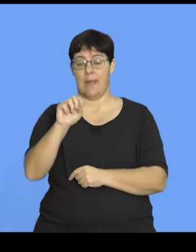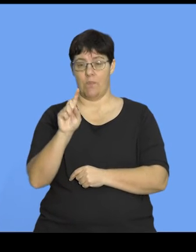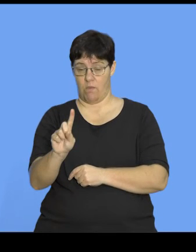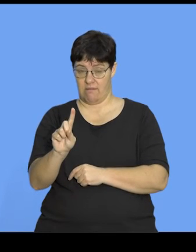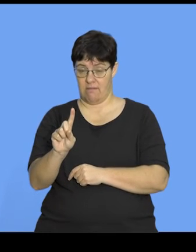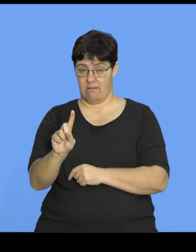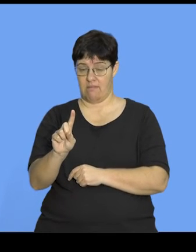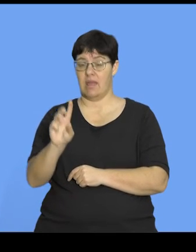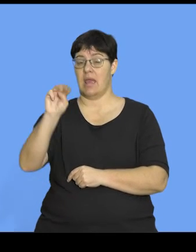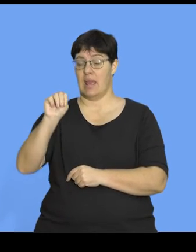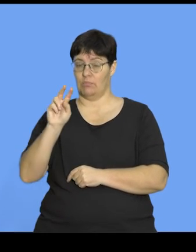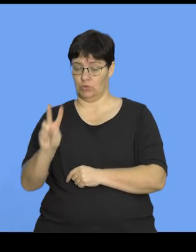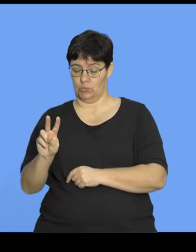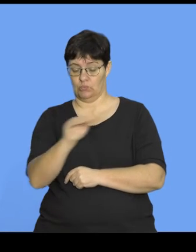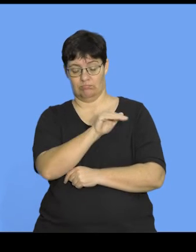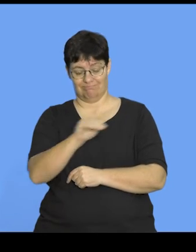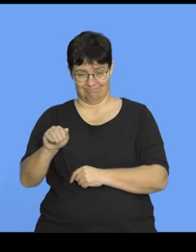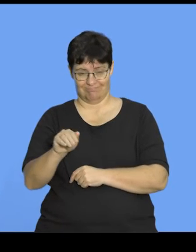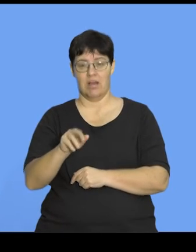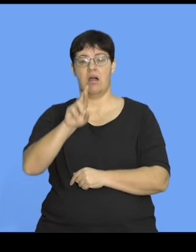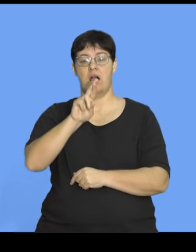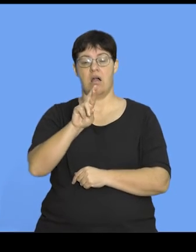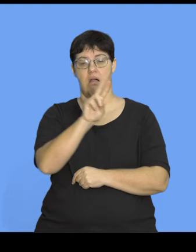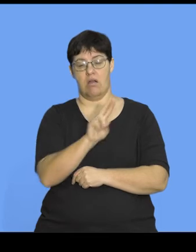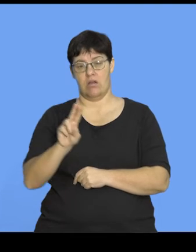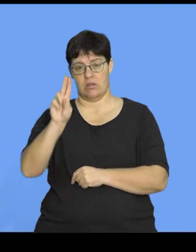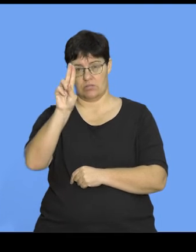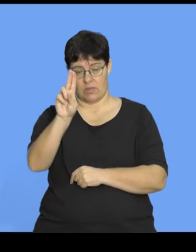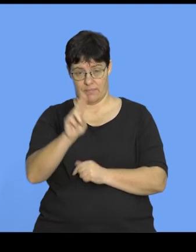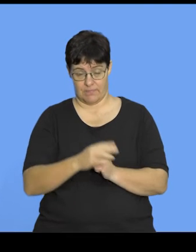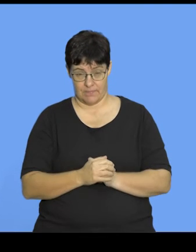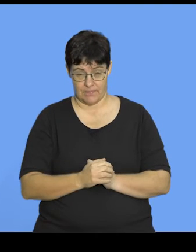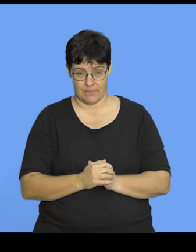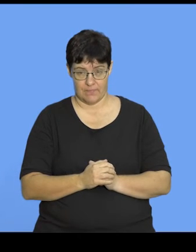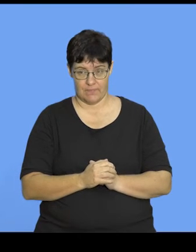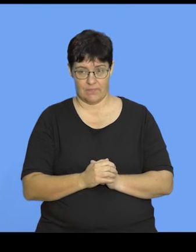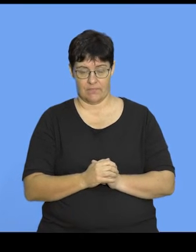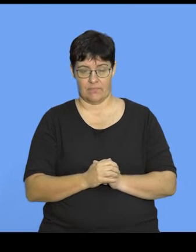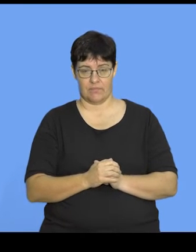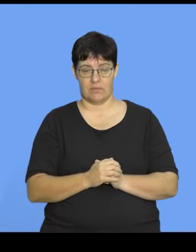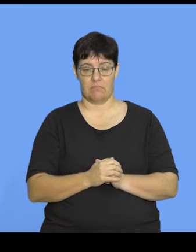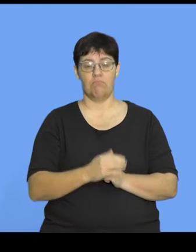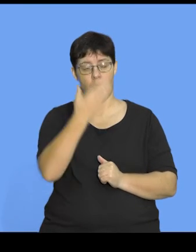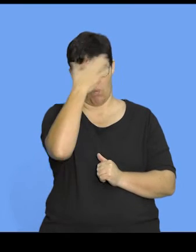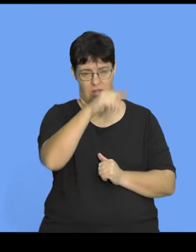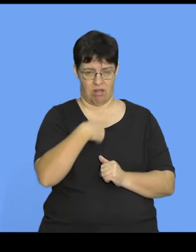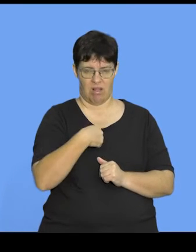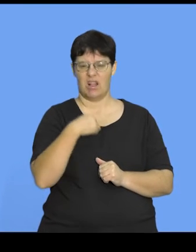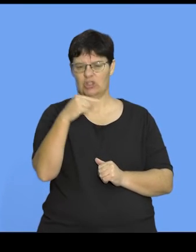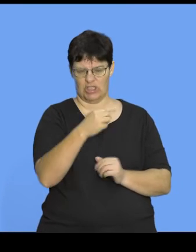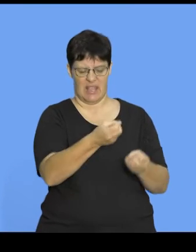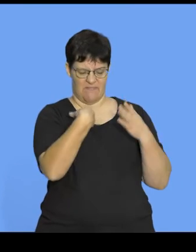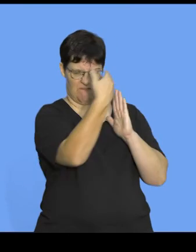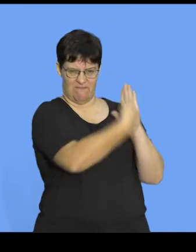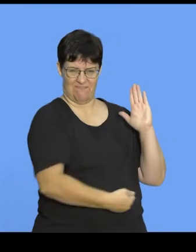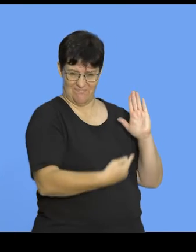M1, M2 over R squared. I know G, remember, it's given to